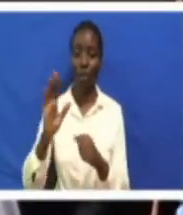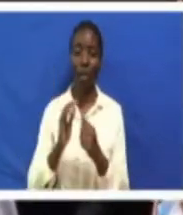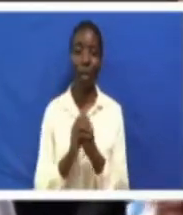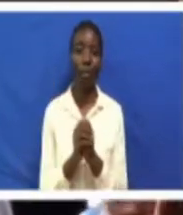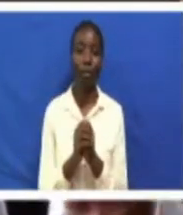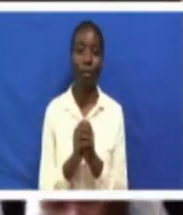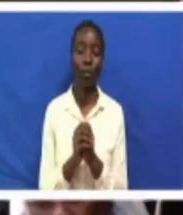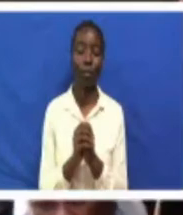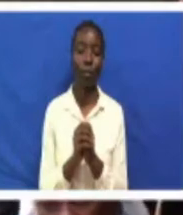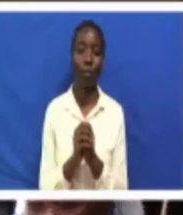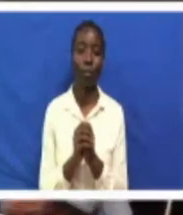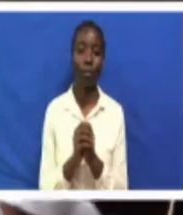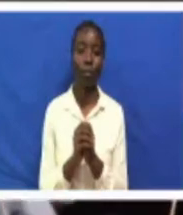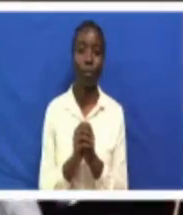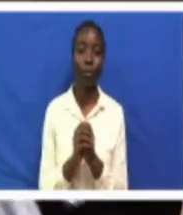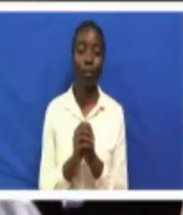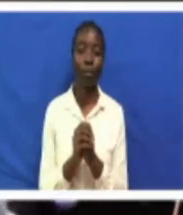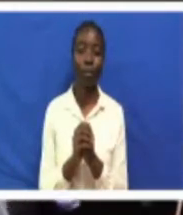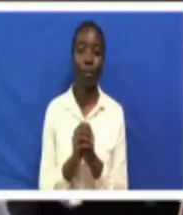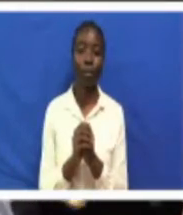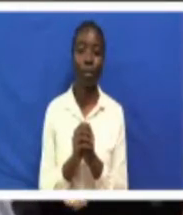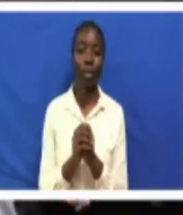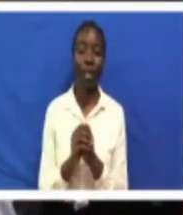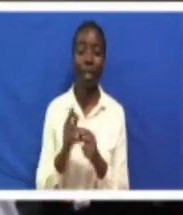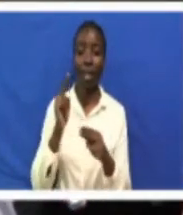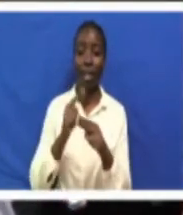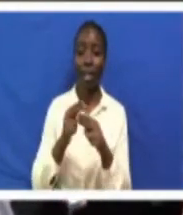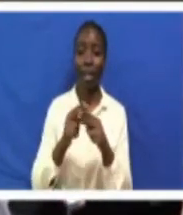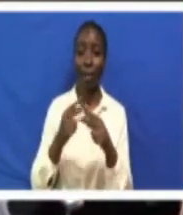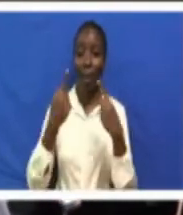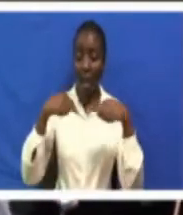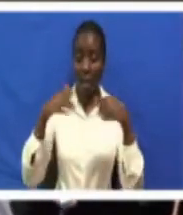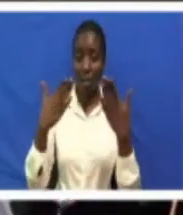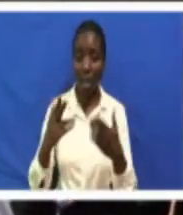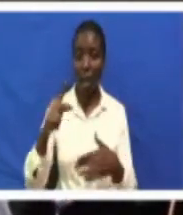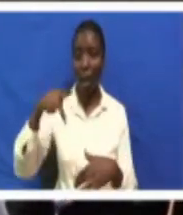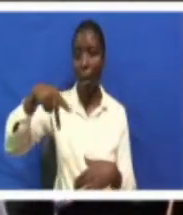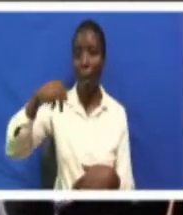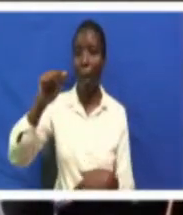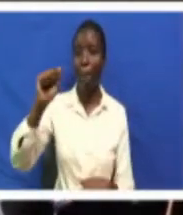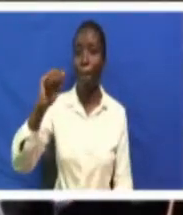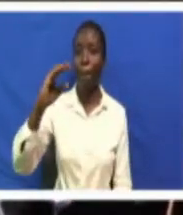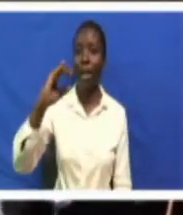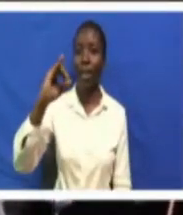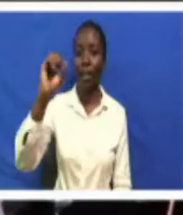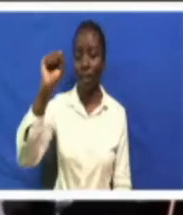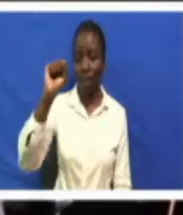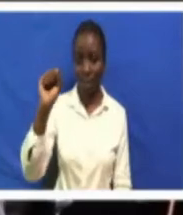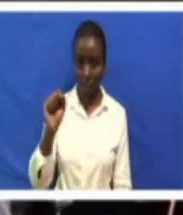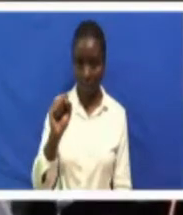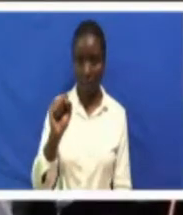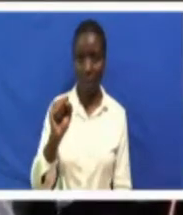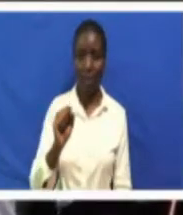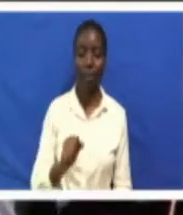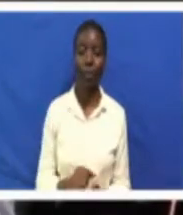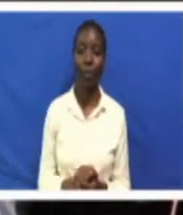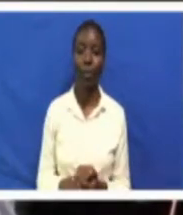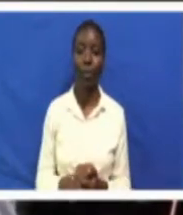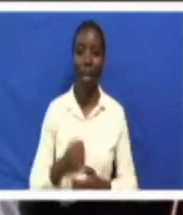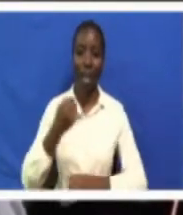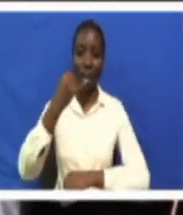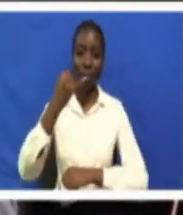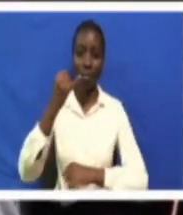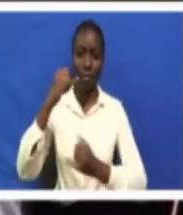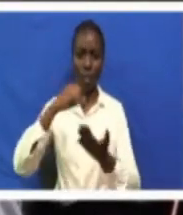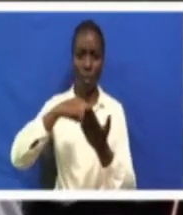today this year and it's pronounced as patches age is silent and is also missing so but his purchase insurance